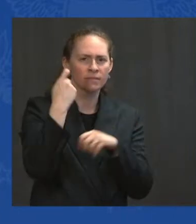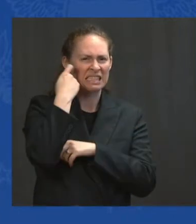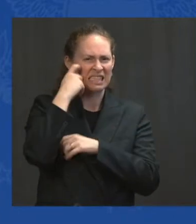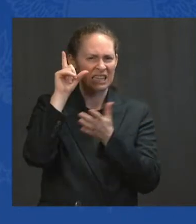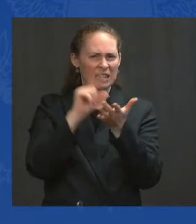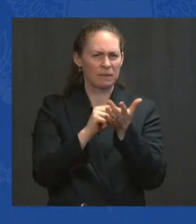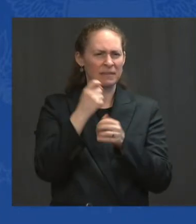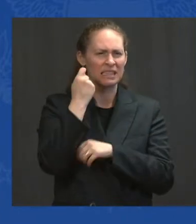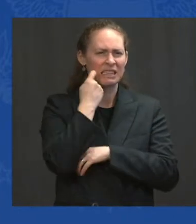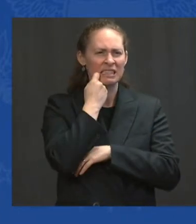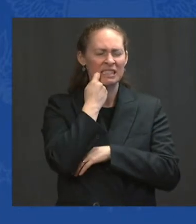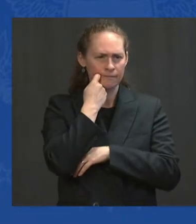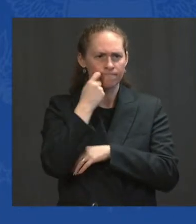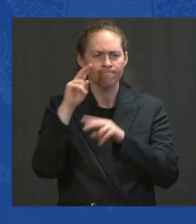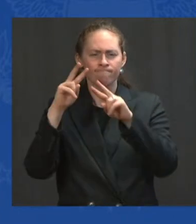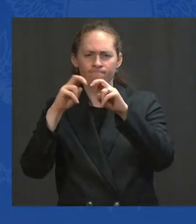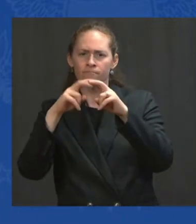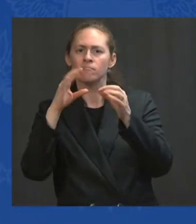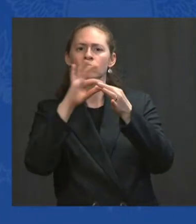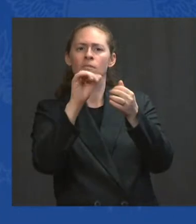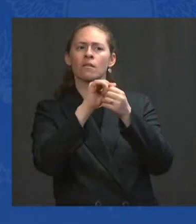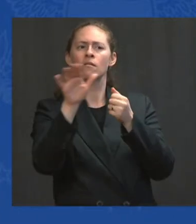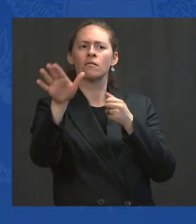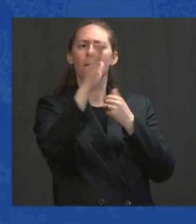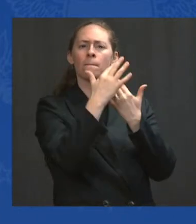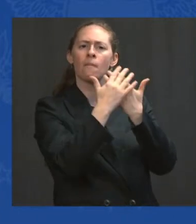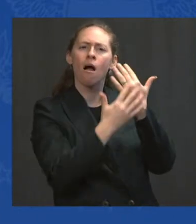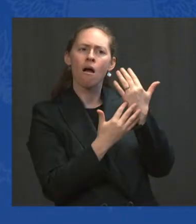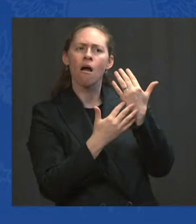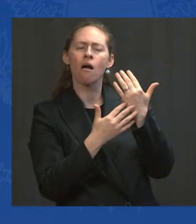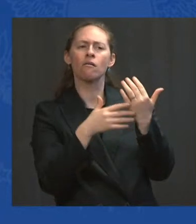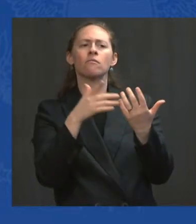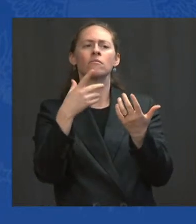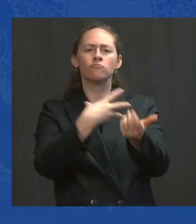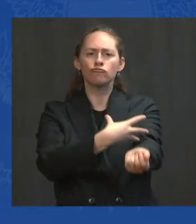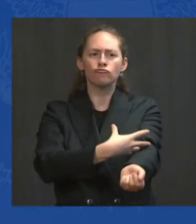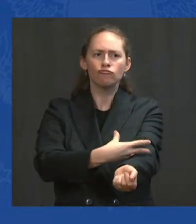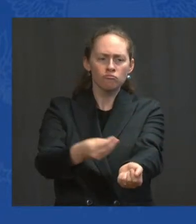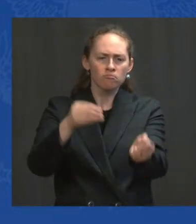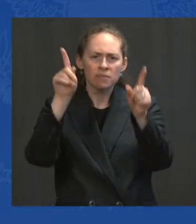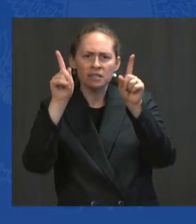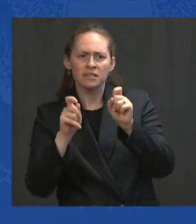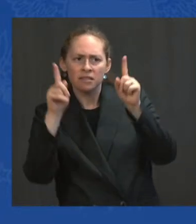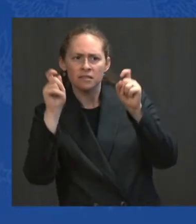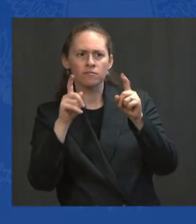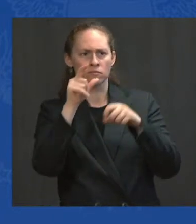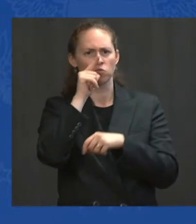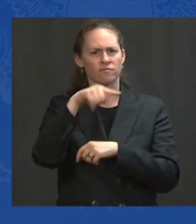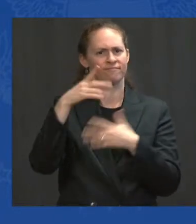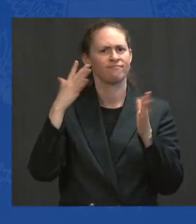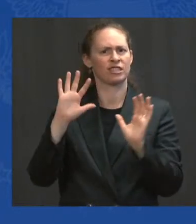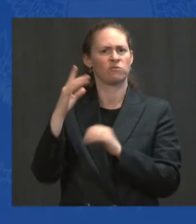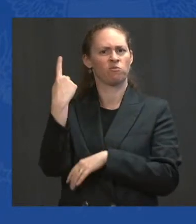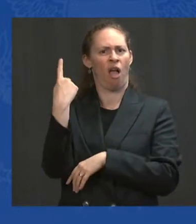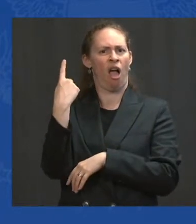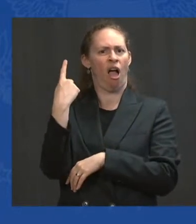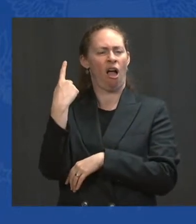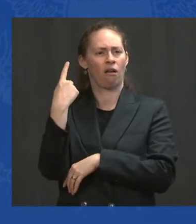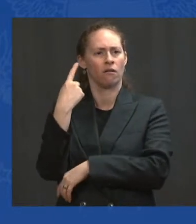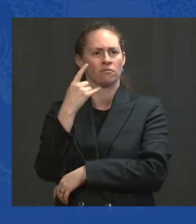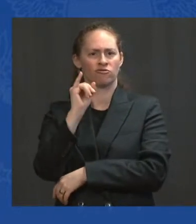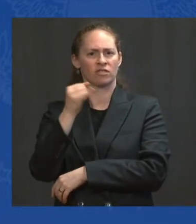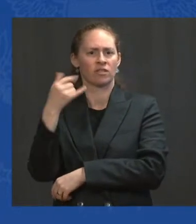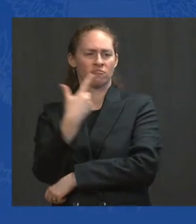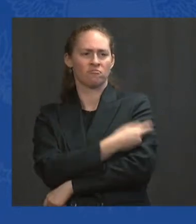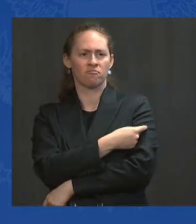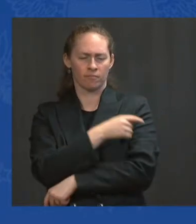blood studies from individuals vaccinated with the typical single dose of J&J vaccine, and it covered the